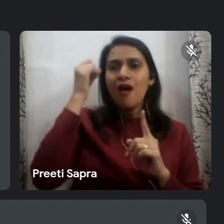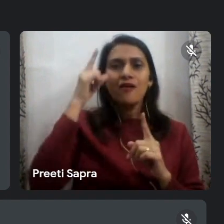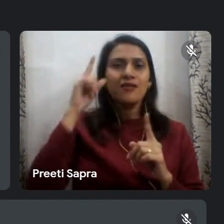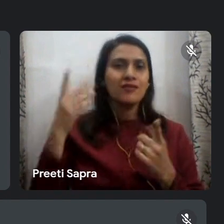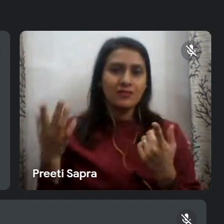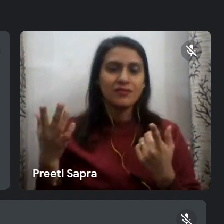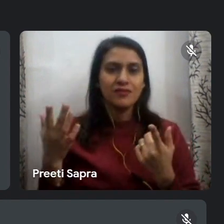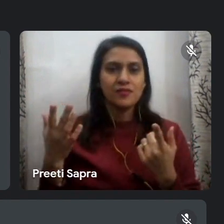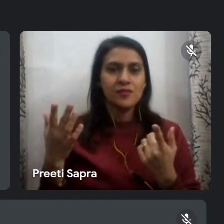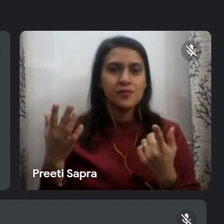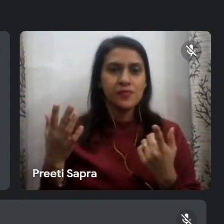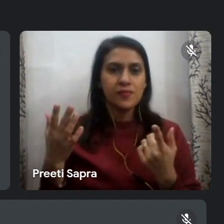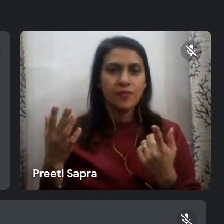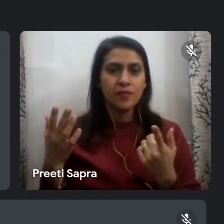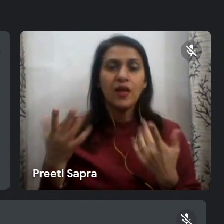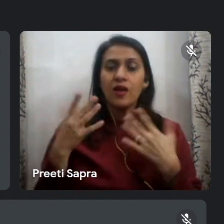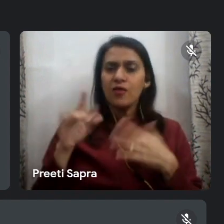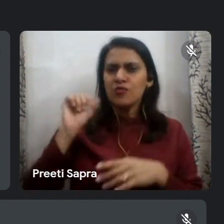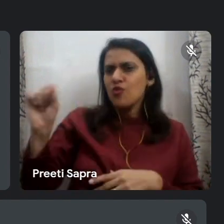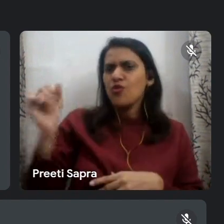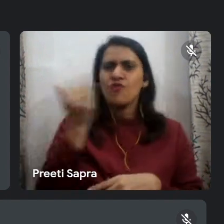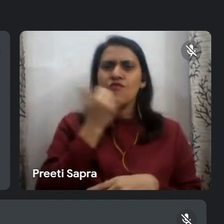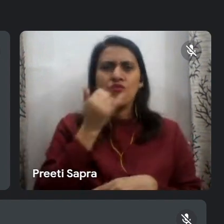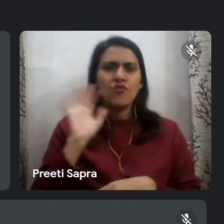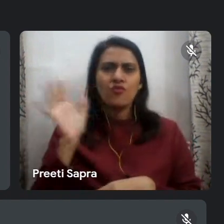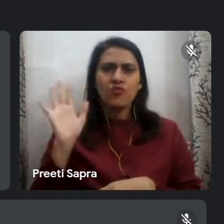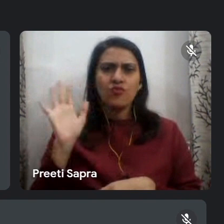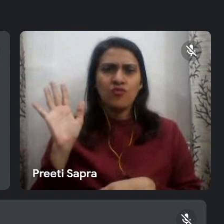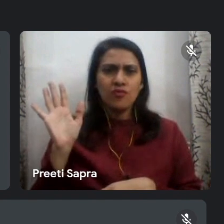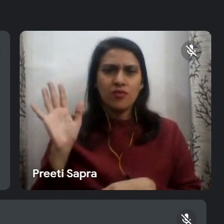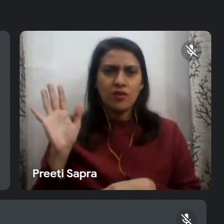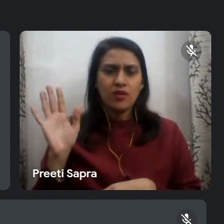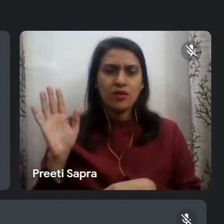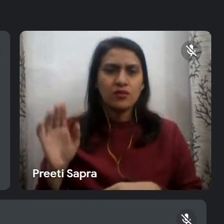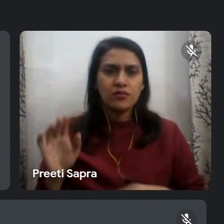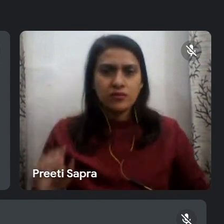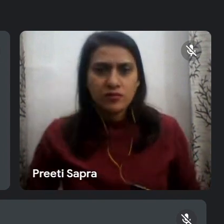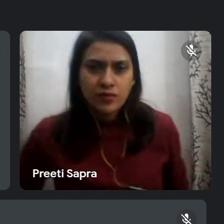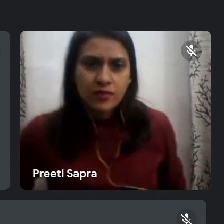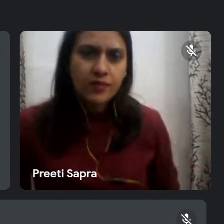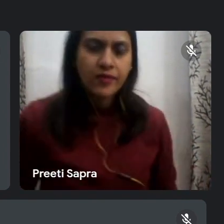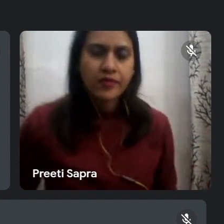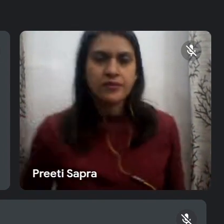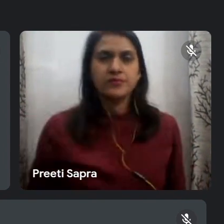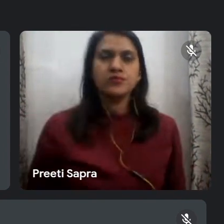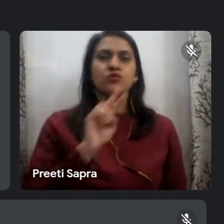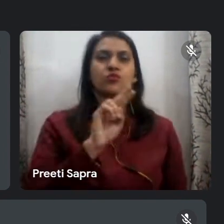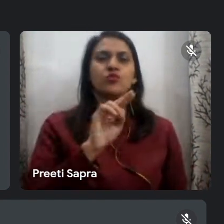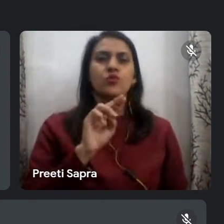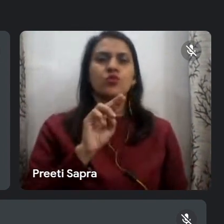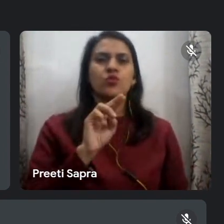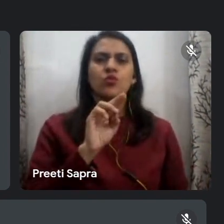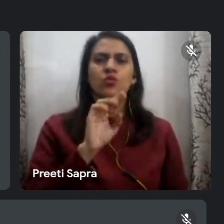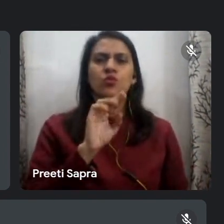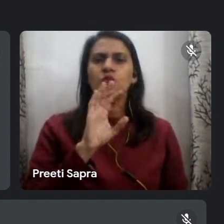me. And I don't think it's their fault, right? Because back in the day, and this was in 2000, I